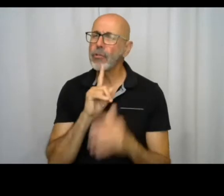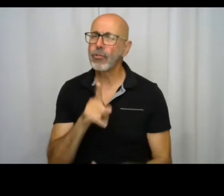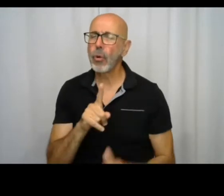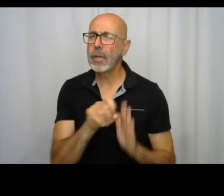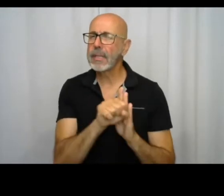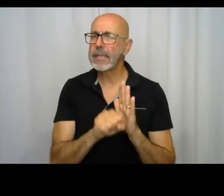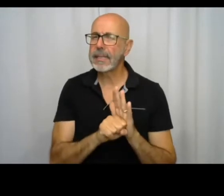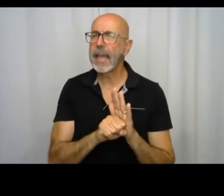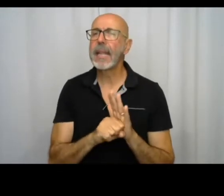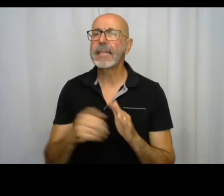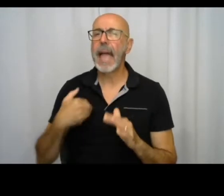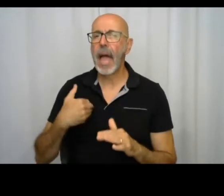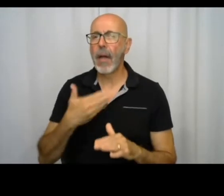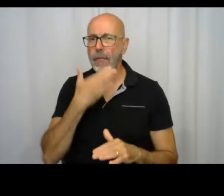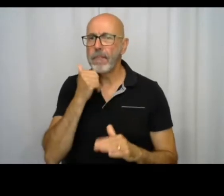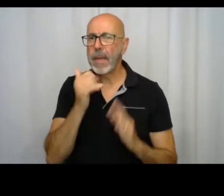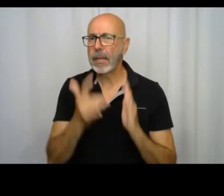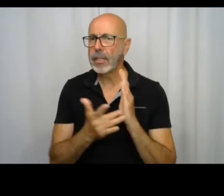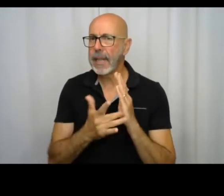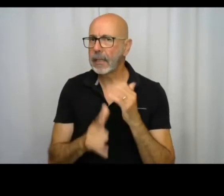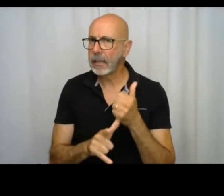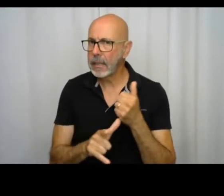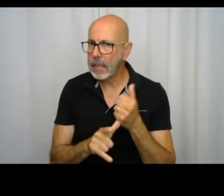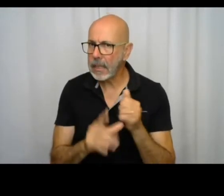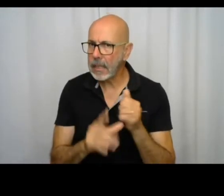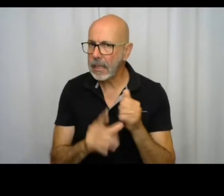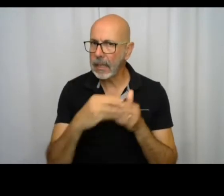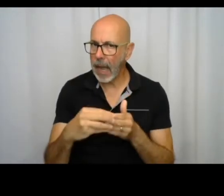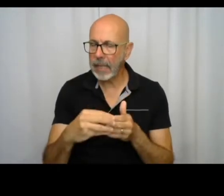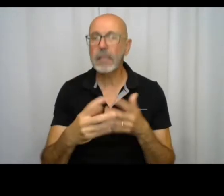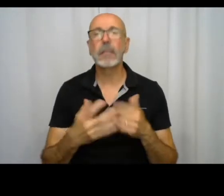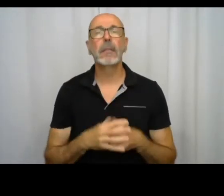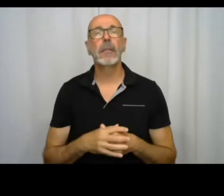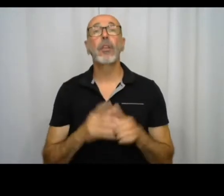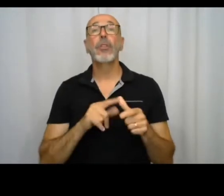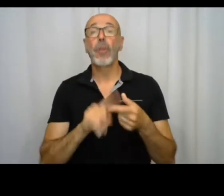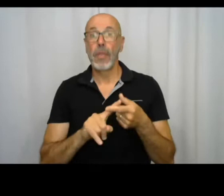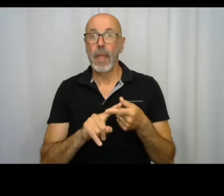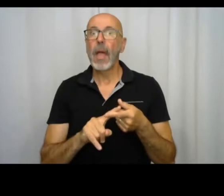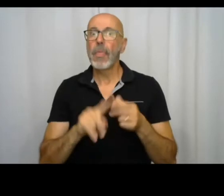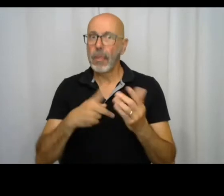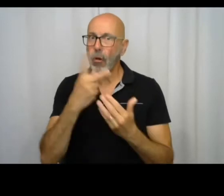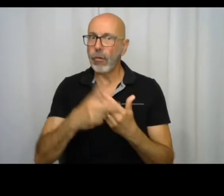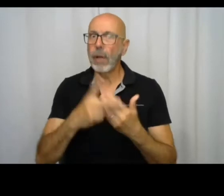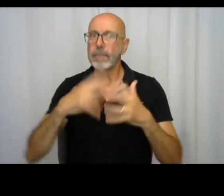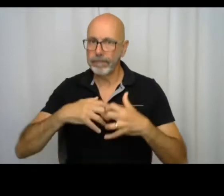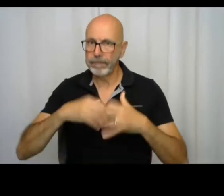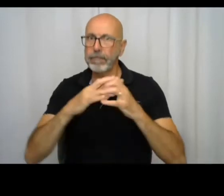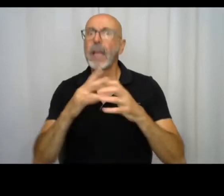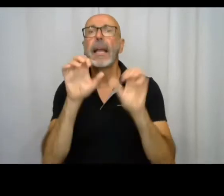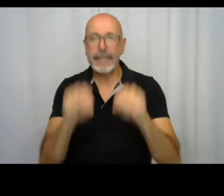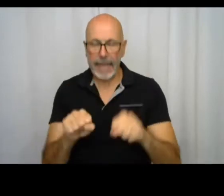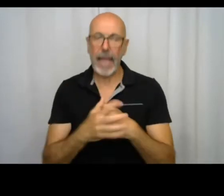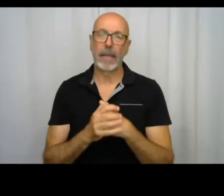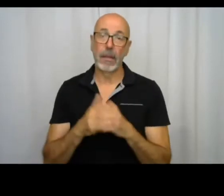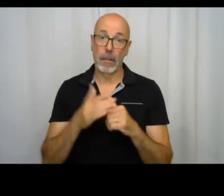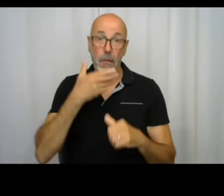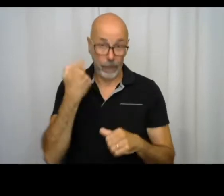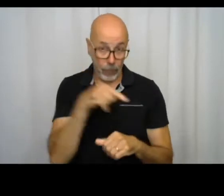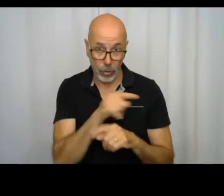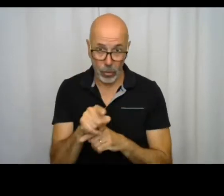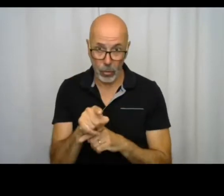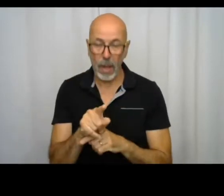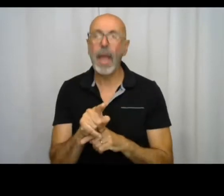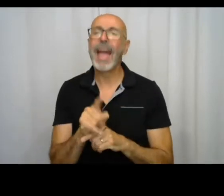have better technical assistance and guidance so that they can implement these programs better for you, and also